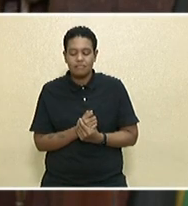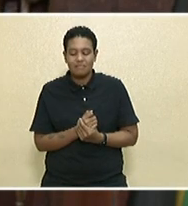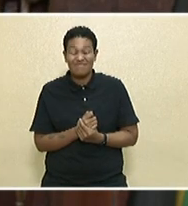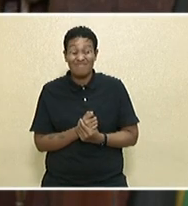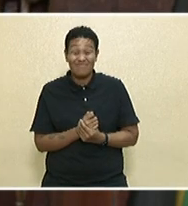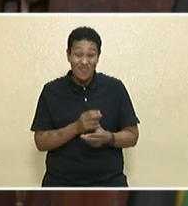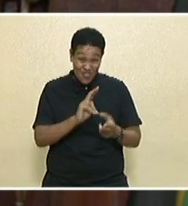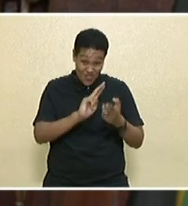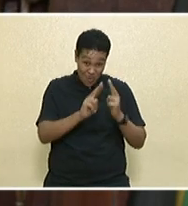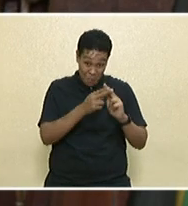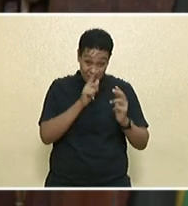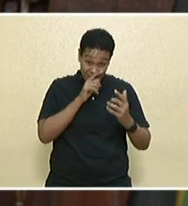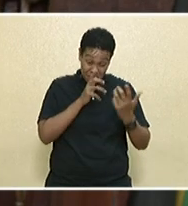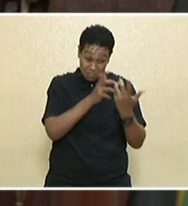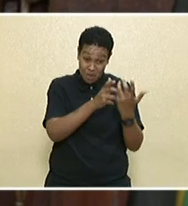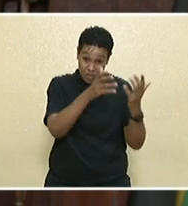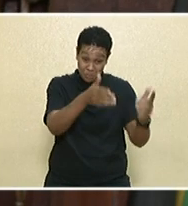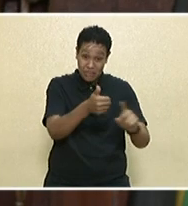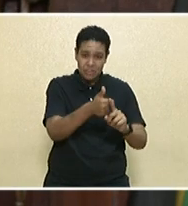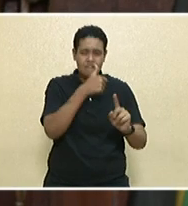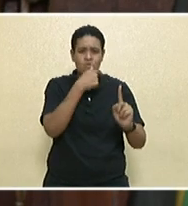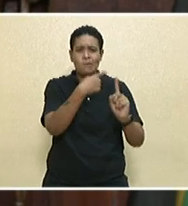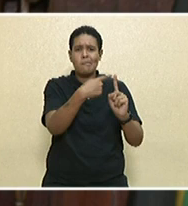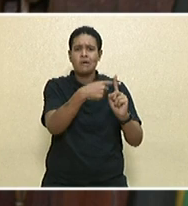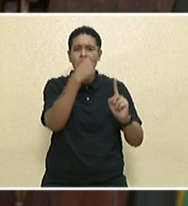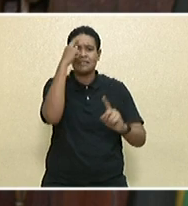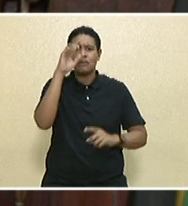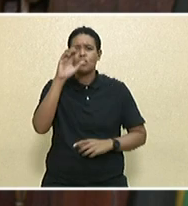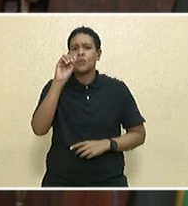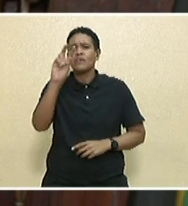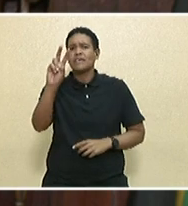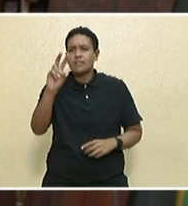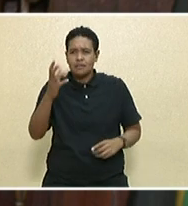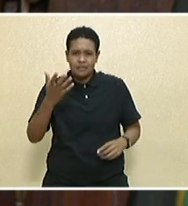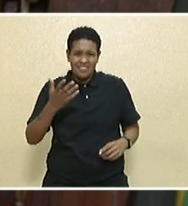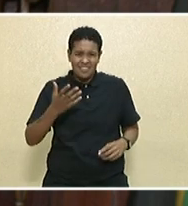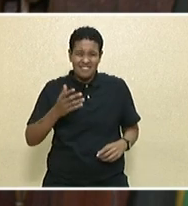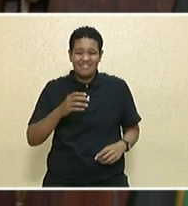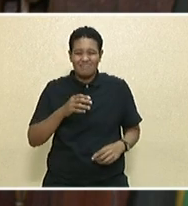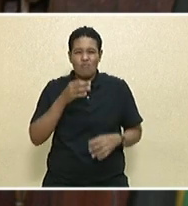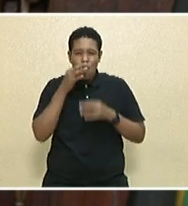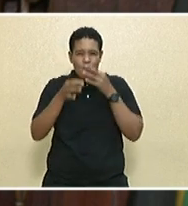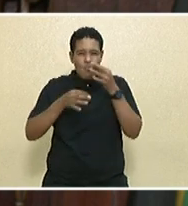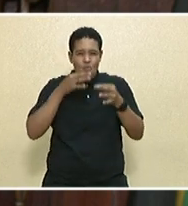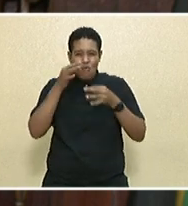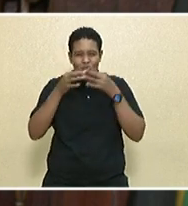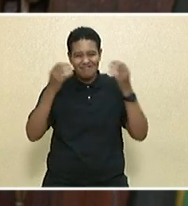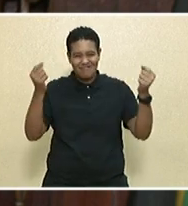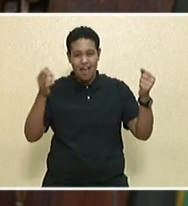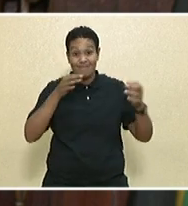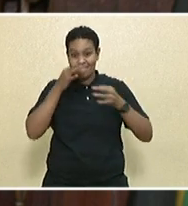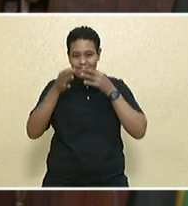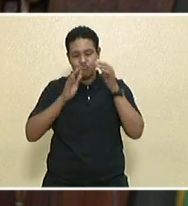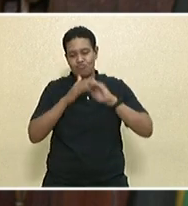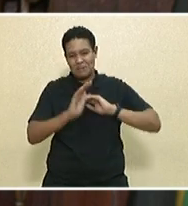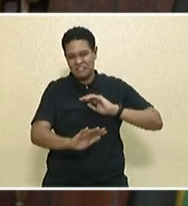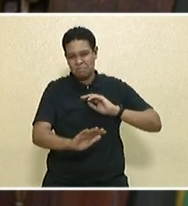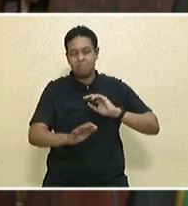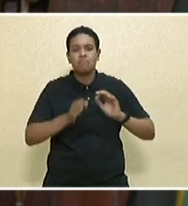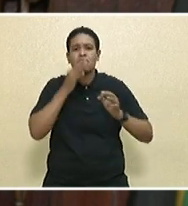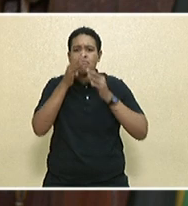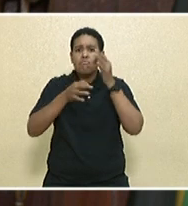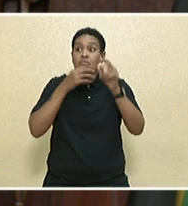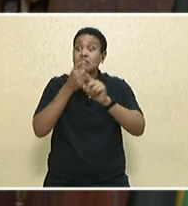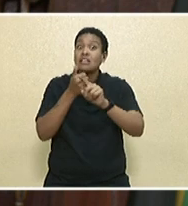tested positive for the coronavirus, COVID-19, are 34 new confirmed cases within